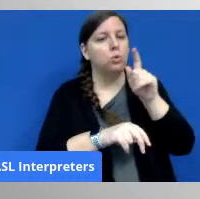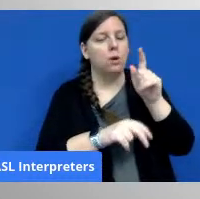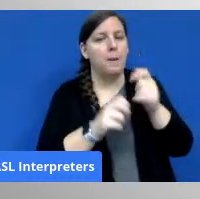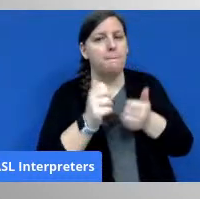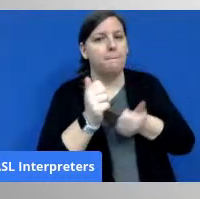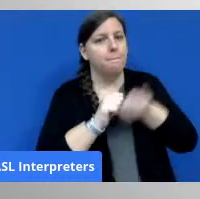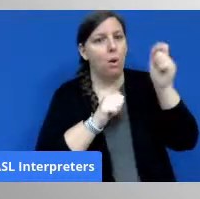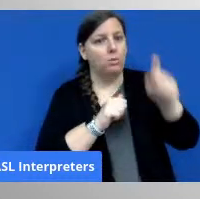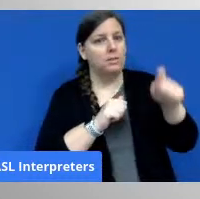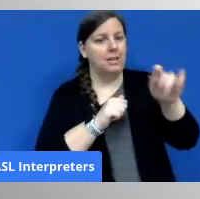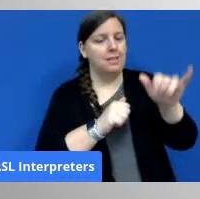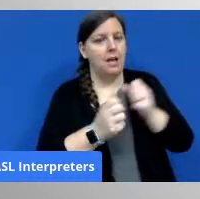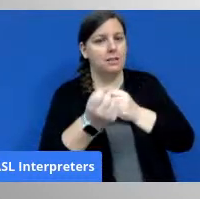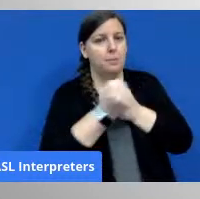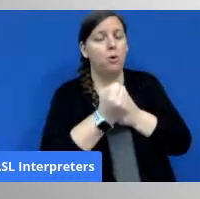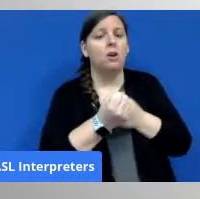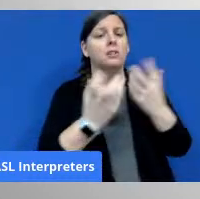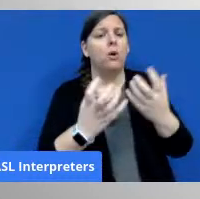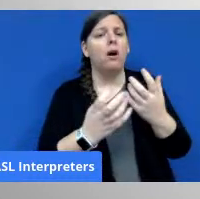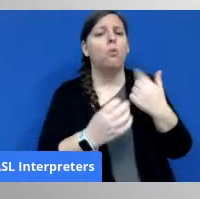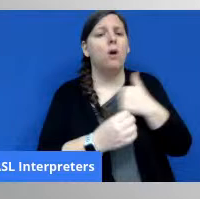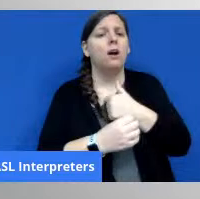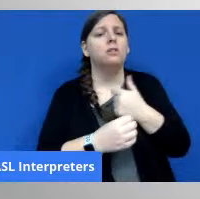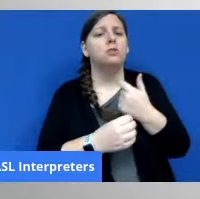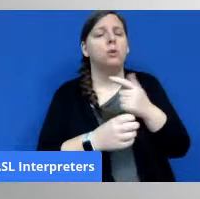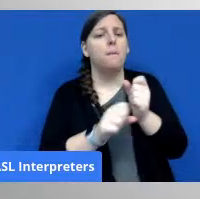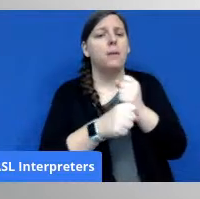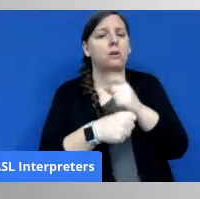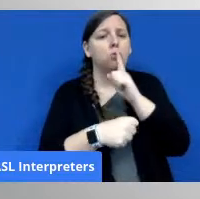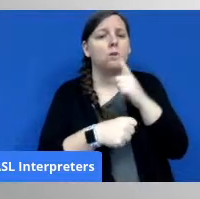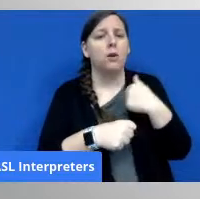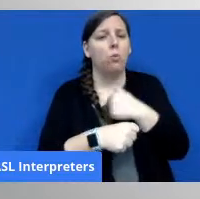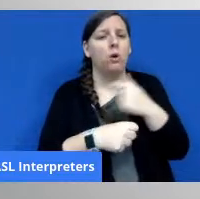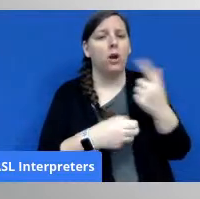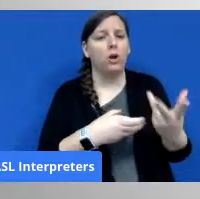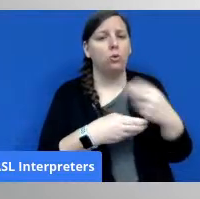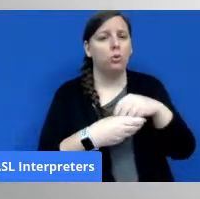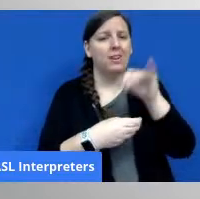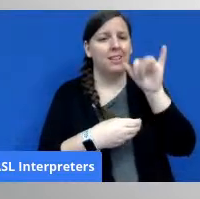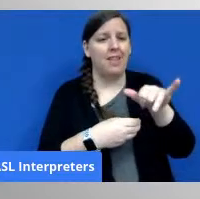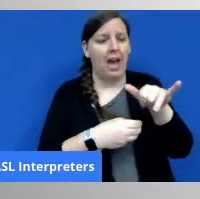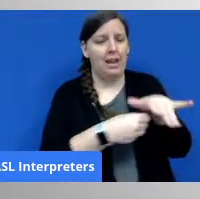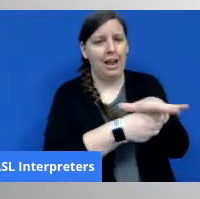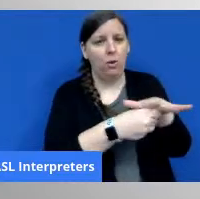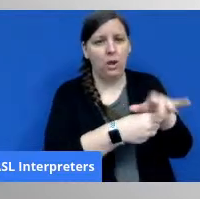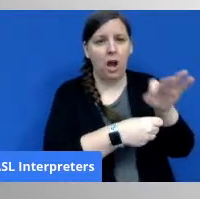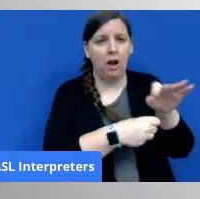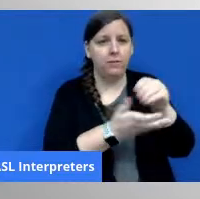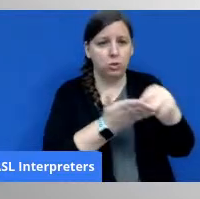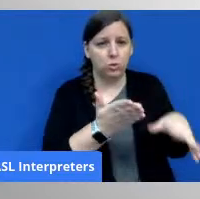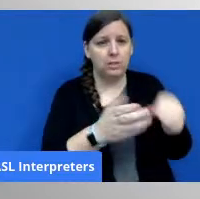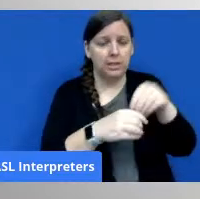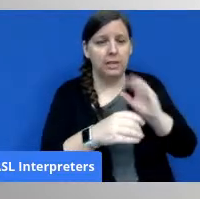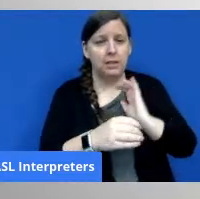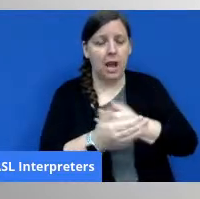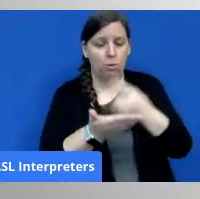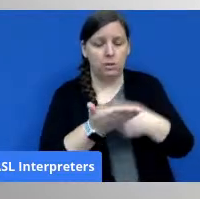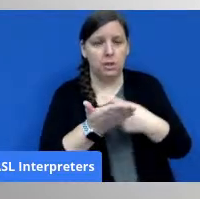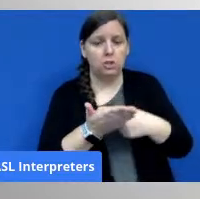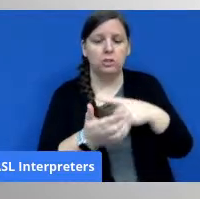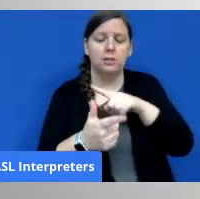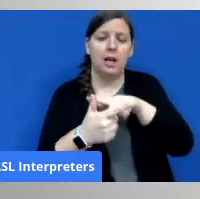really like us to make sure we're including that in part of our discussions somehow. And I'm also curious about